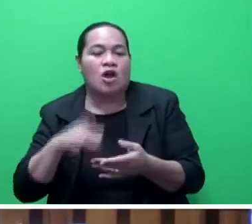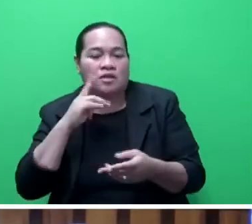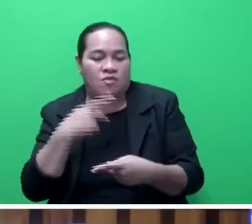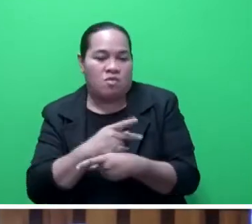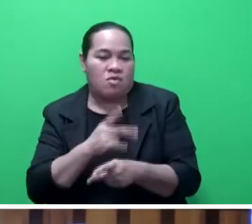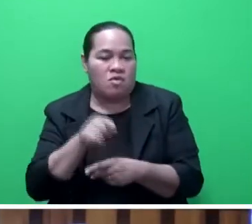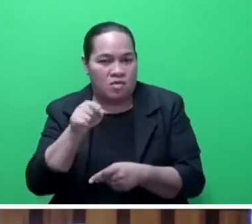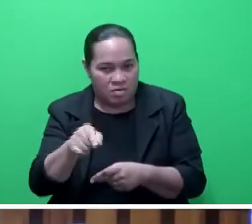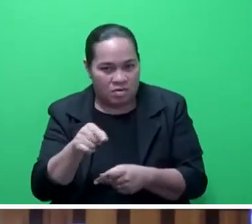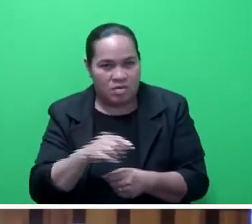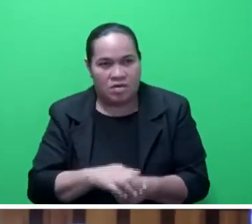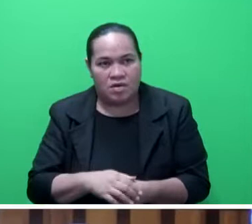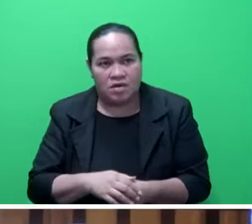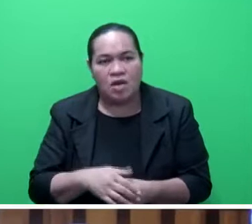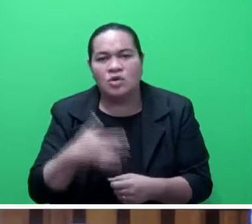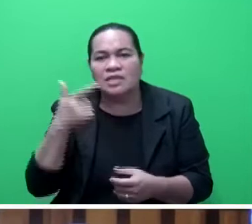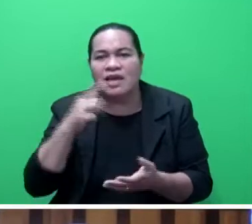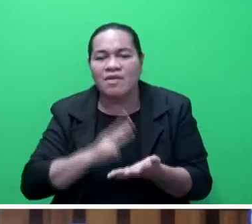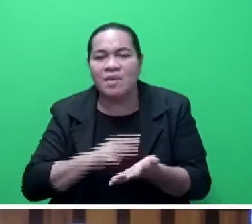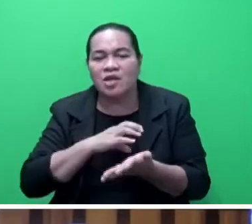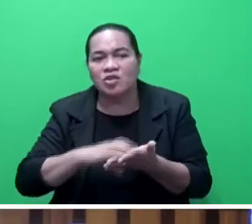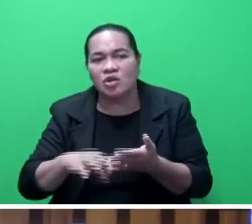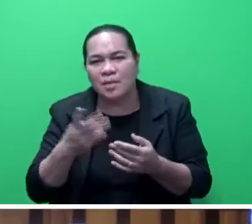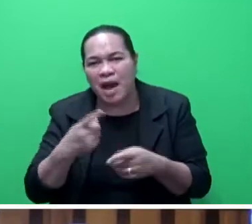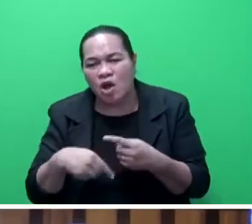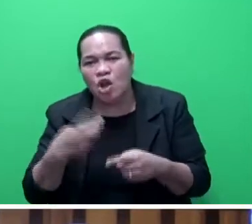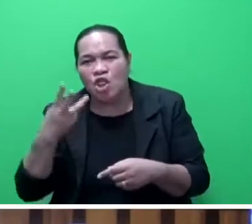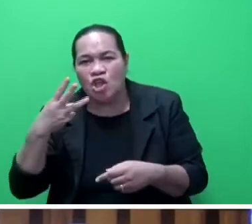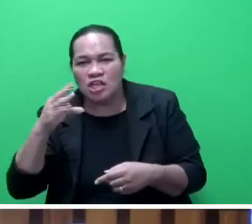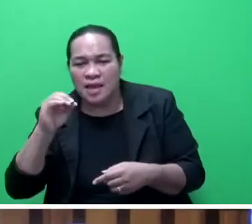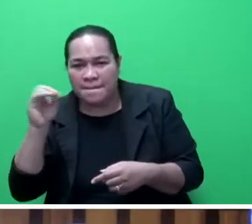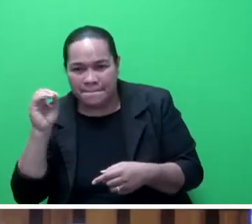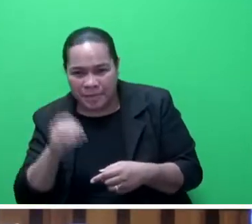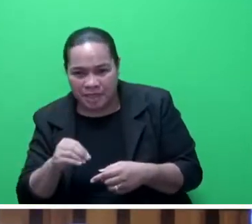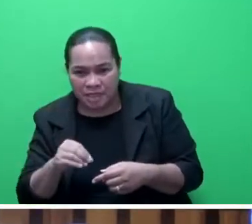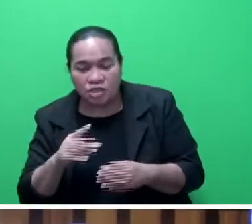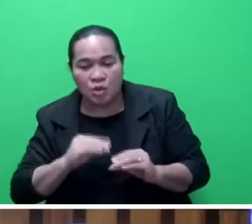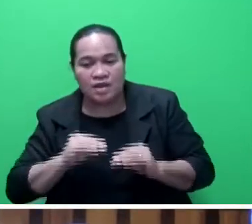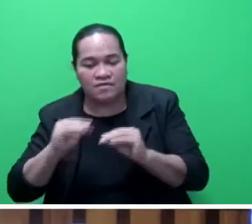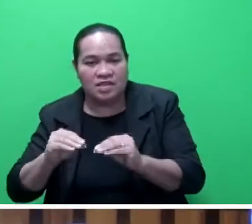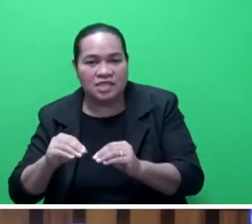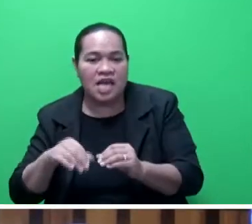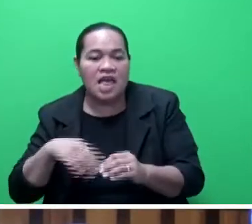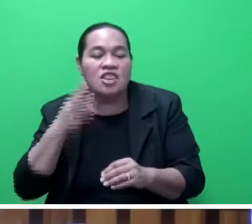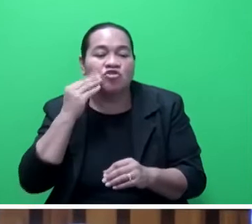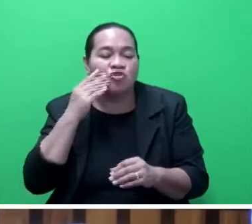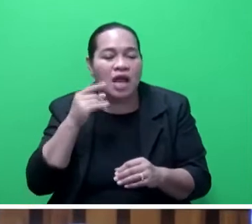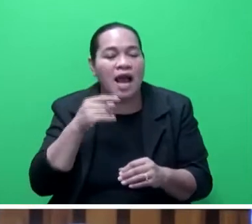FSC will receive approximately $7 million, which is about 30%, that will be invested in sugar mills and to carry out other investment